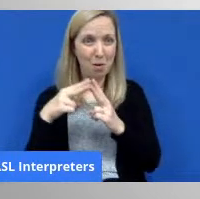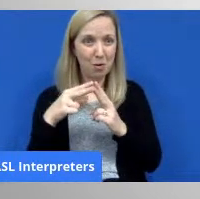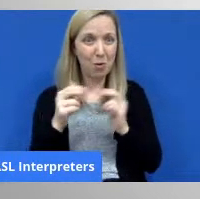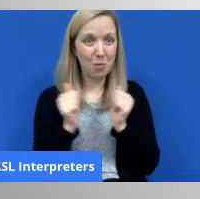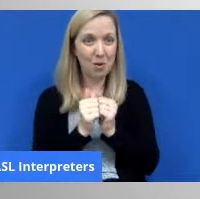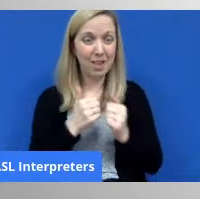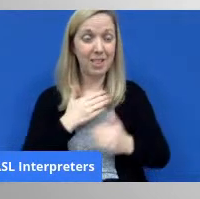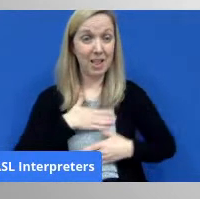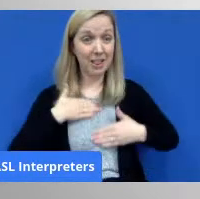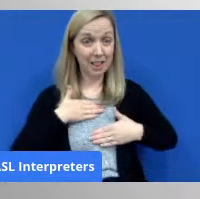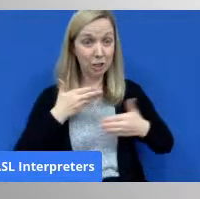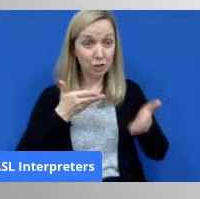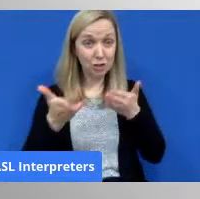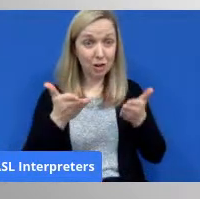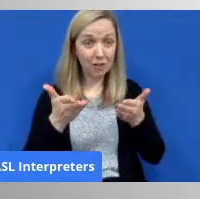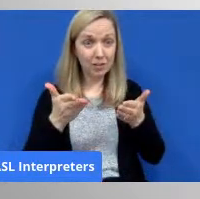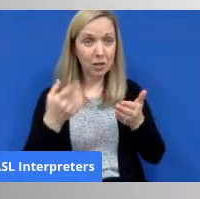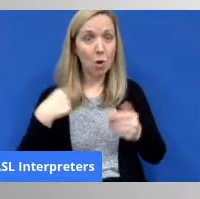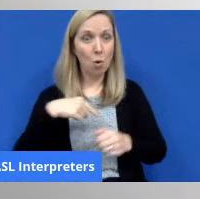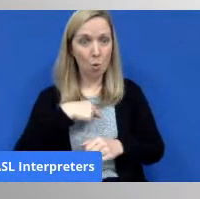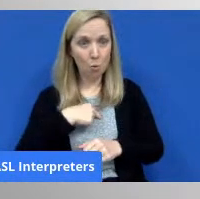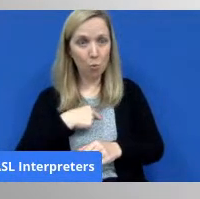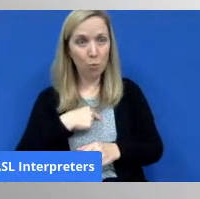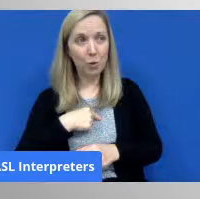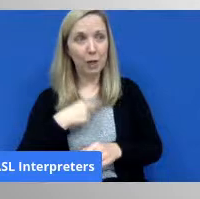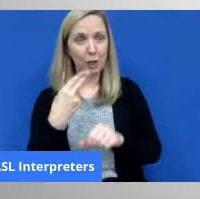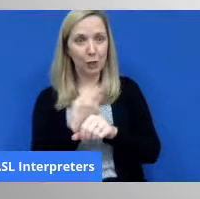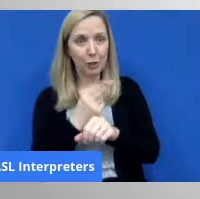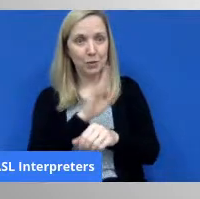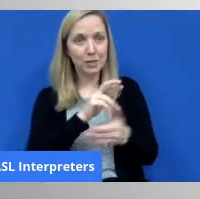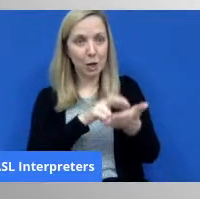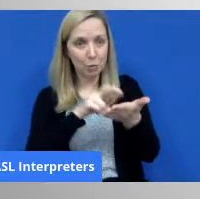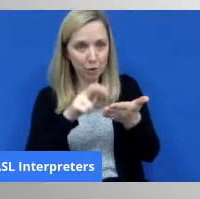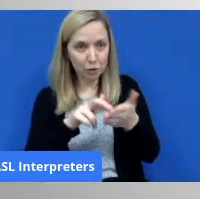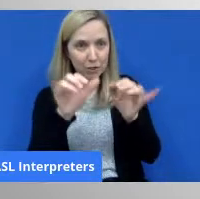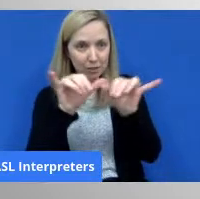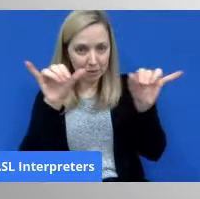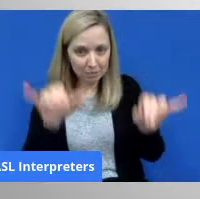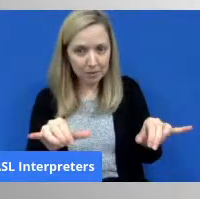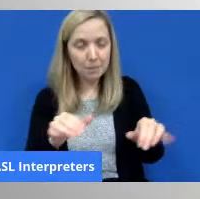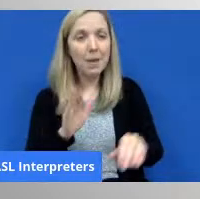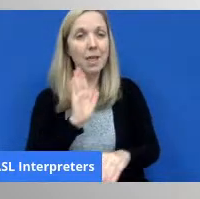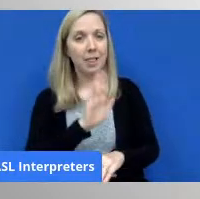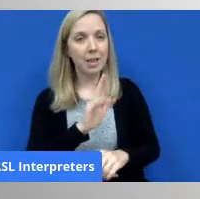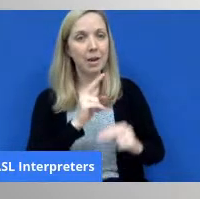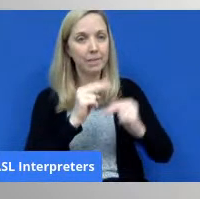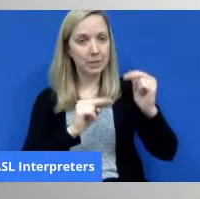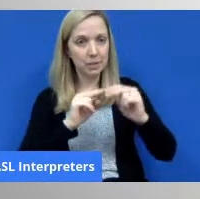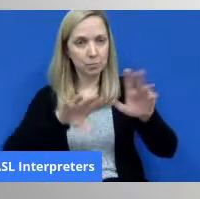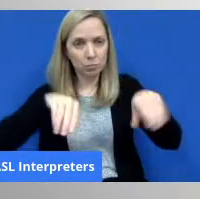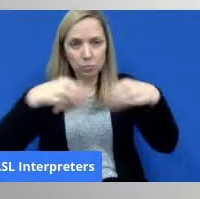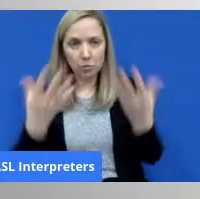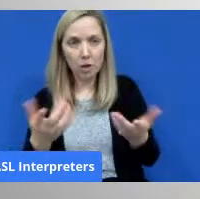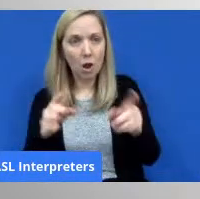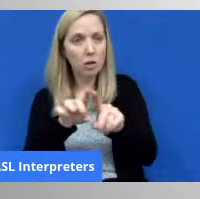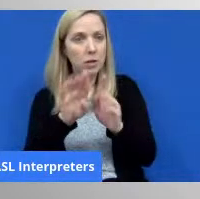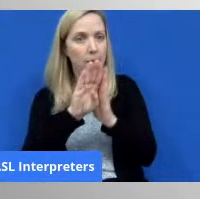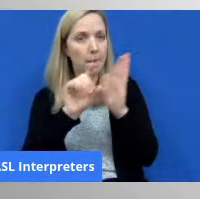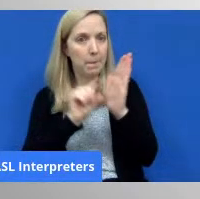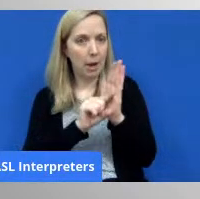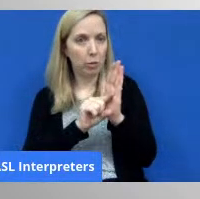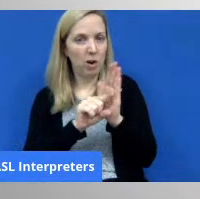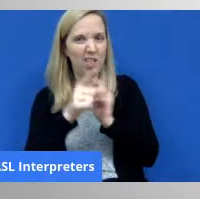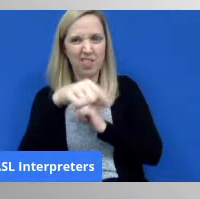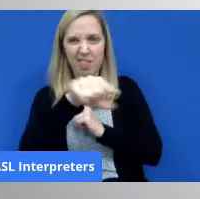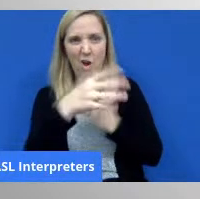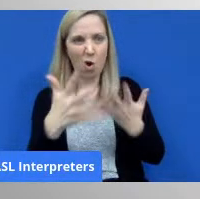registration system, their facility offerings, and then also the background check requirements and process that they have